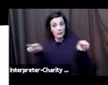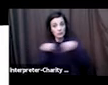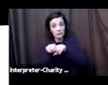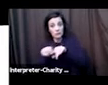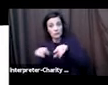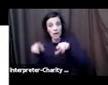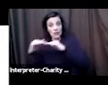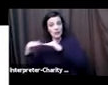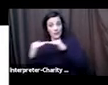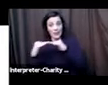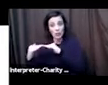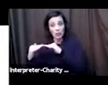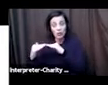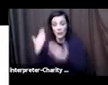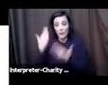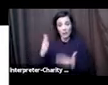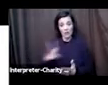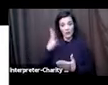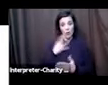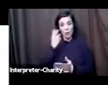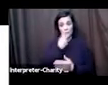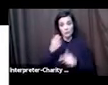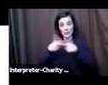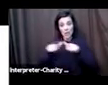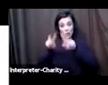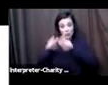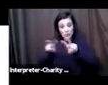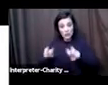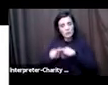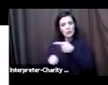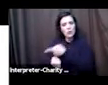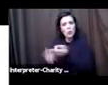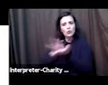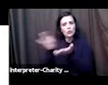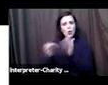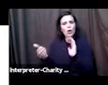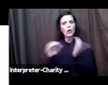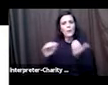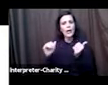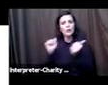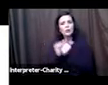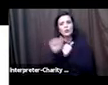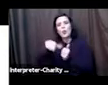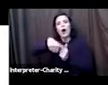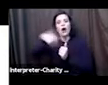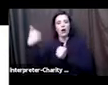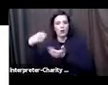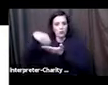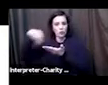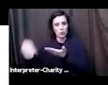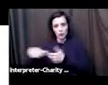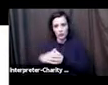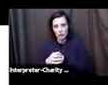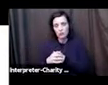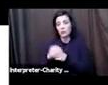formal speech language assessments were given, how did that kiddo, how did their score compare to that of other students or